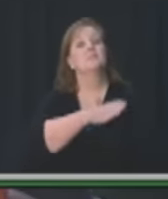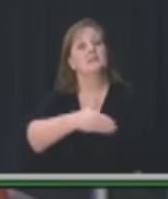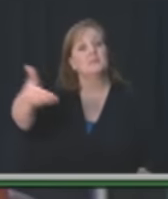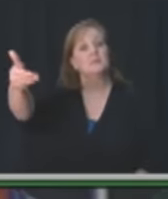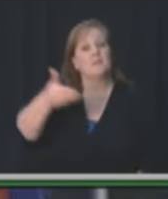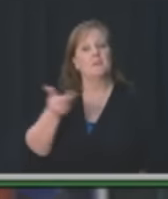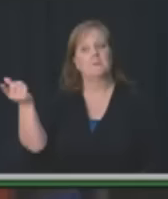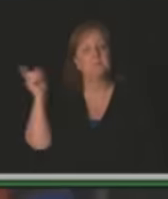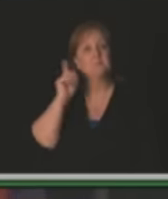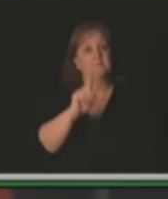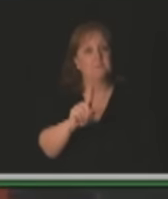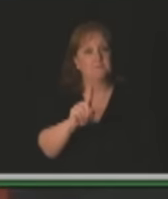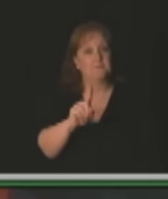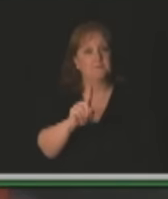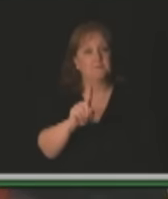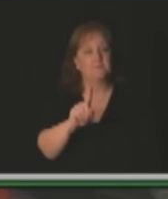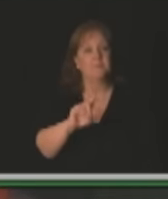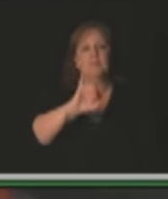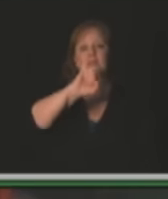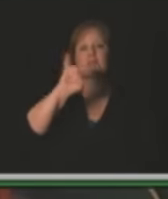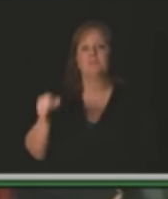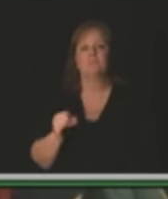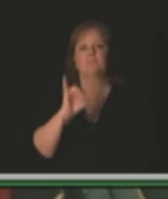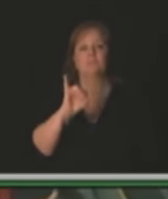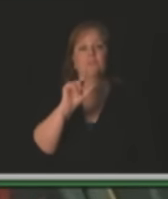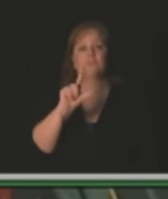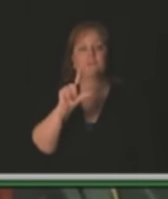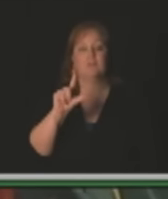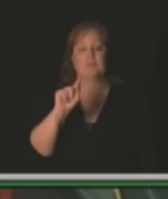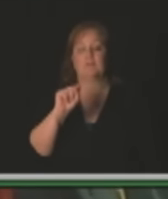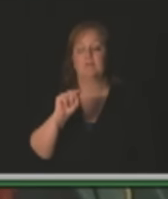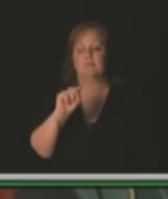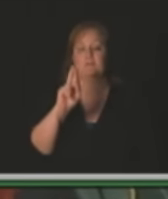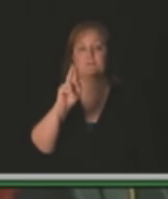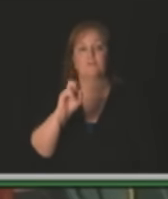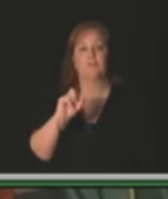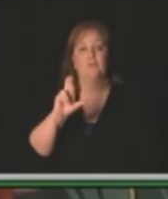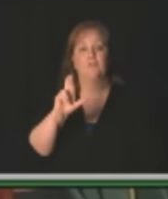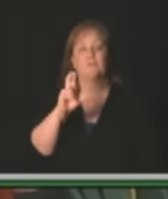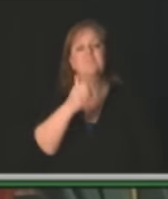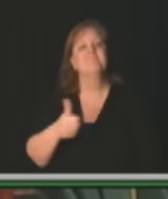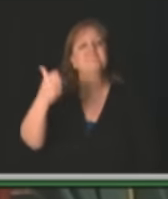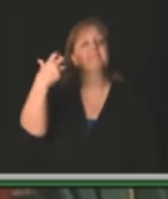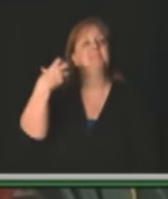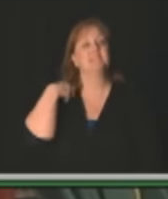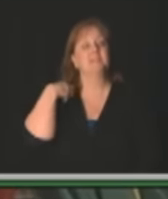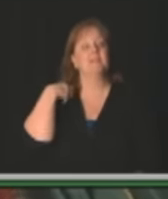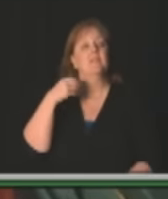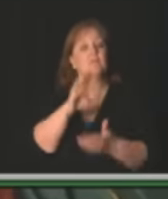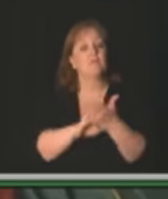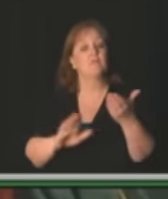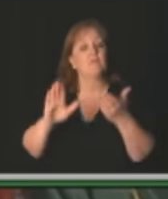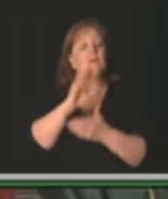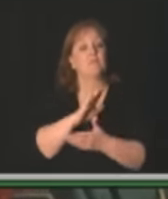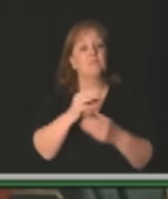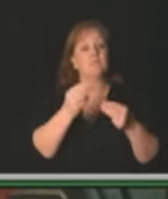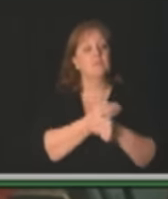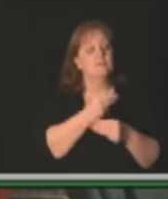Welcome to the podium, Jill Trainer, Dean of the College of Natural Sciences and Mathematics.